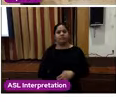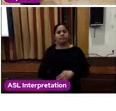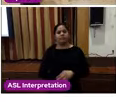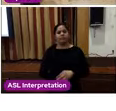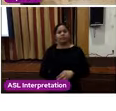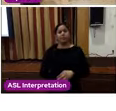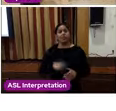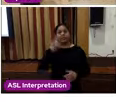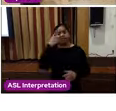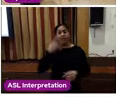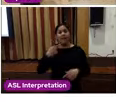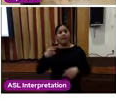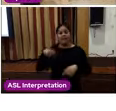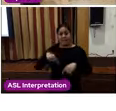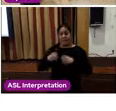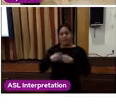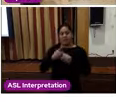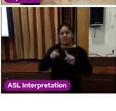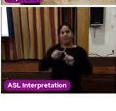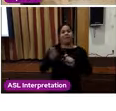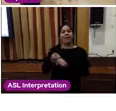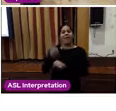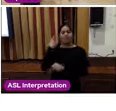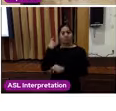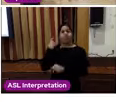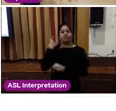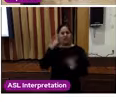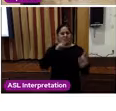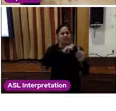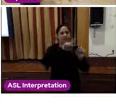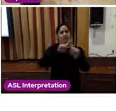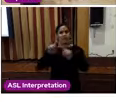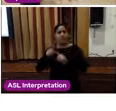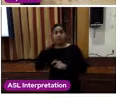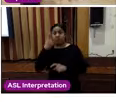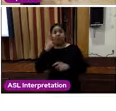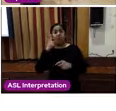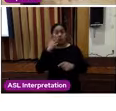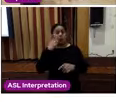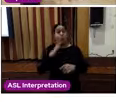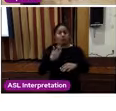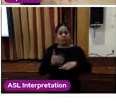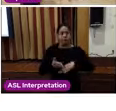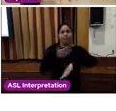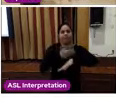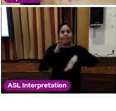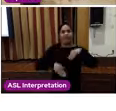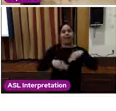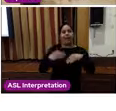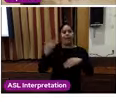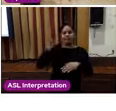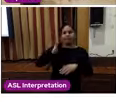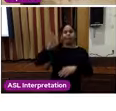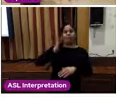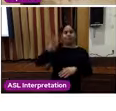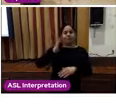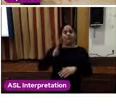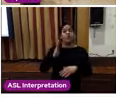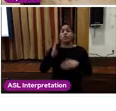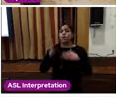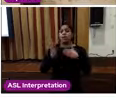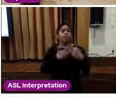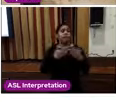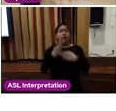that it normally will be, and for a lot of people, it's going to be better than normal. So make sure that you file it, even if you